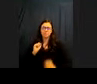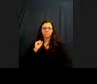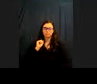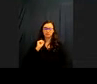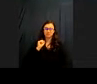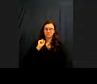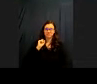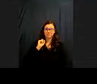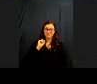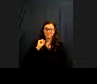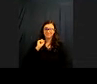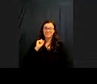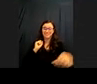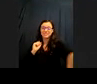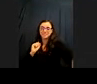everybody to be able to hear.